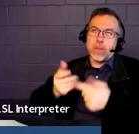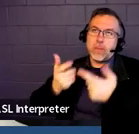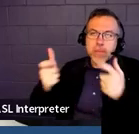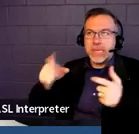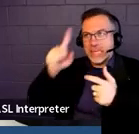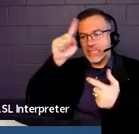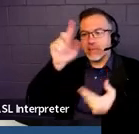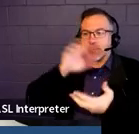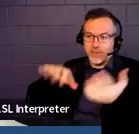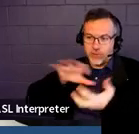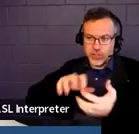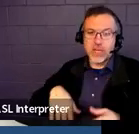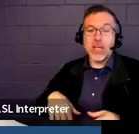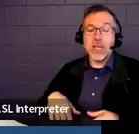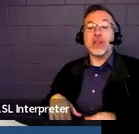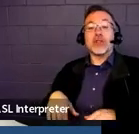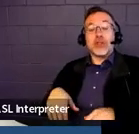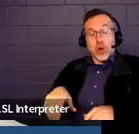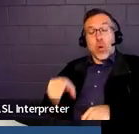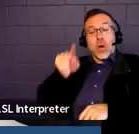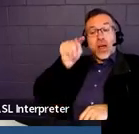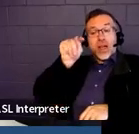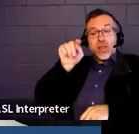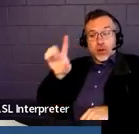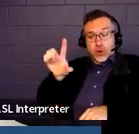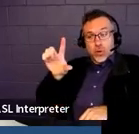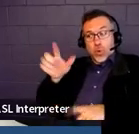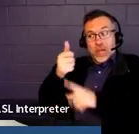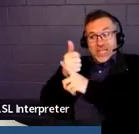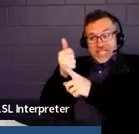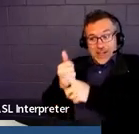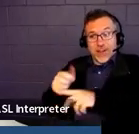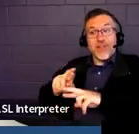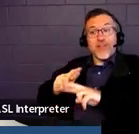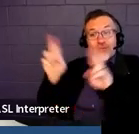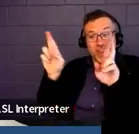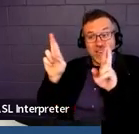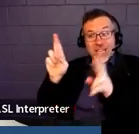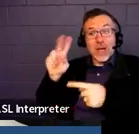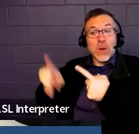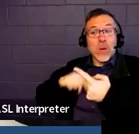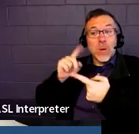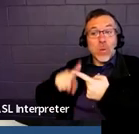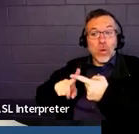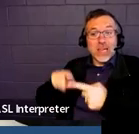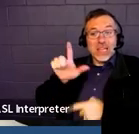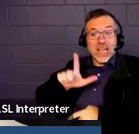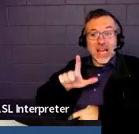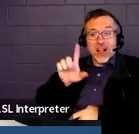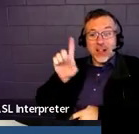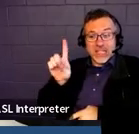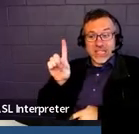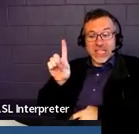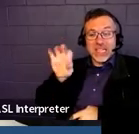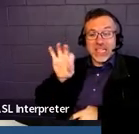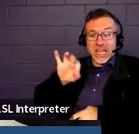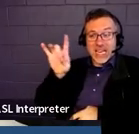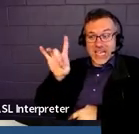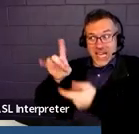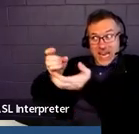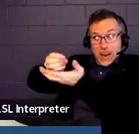the tool is ready. Once I have a rubber stamp on LD 98, I can release this